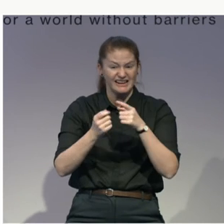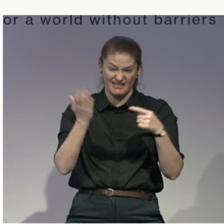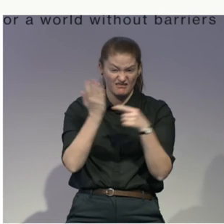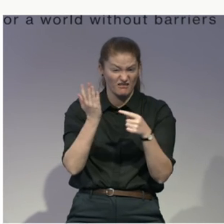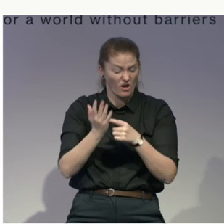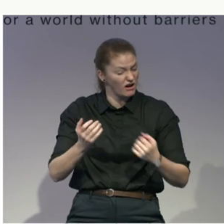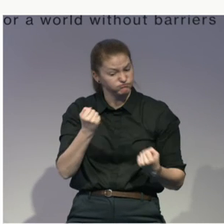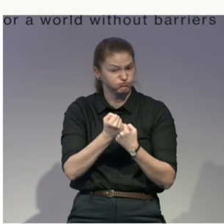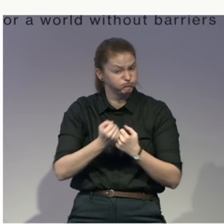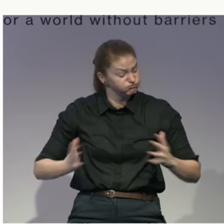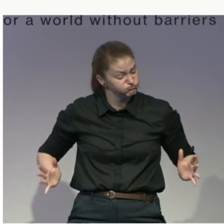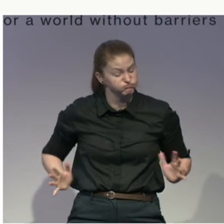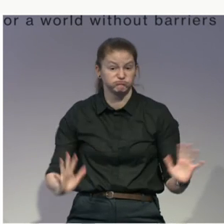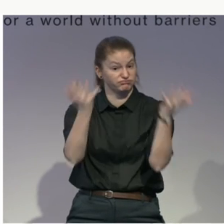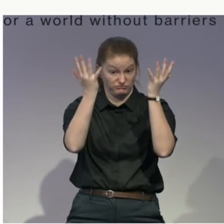Thank you.